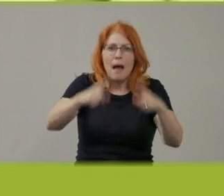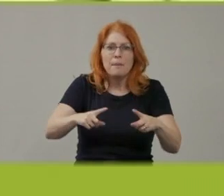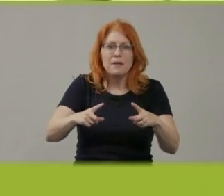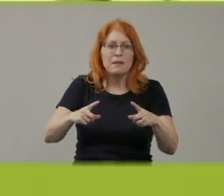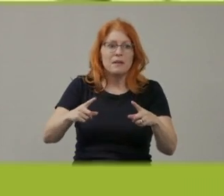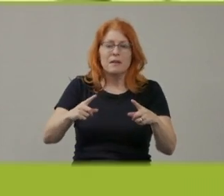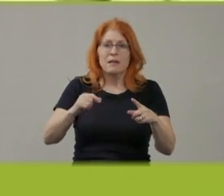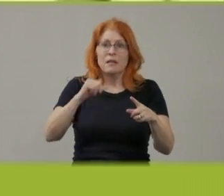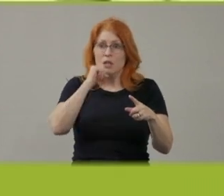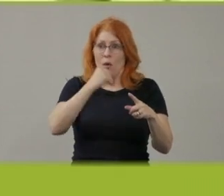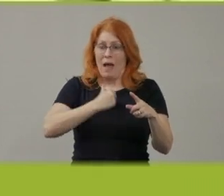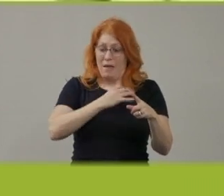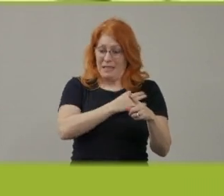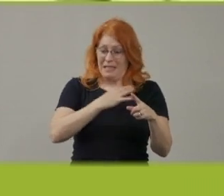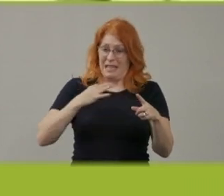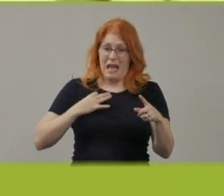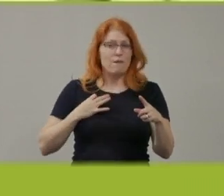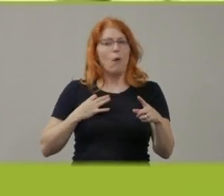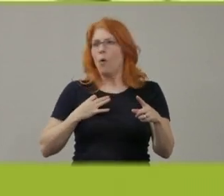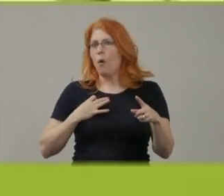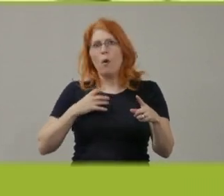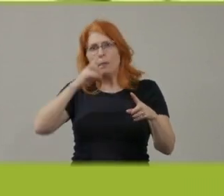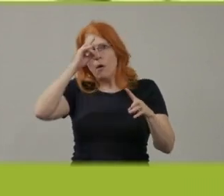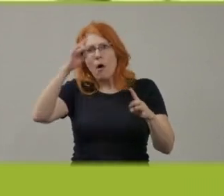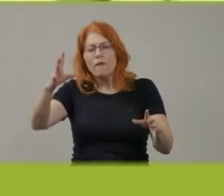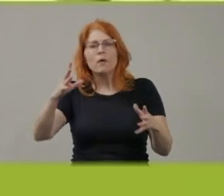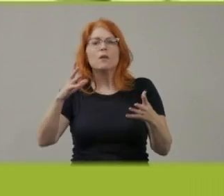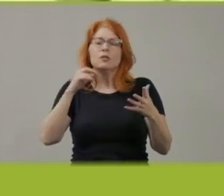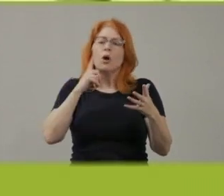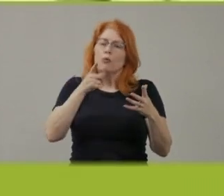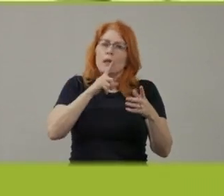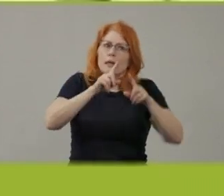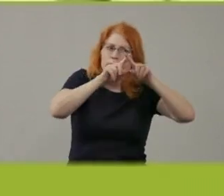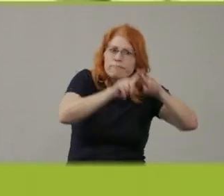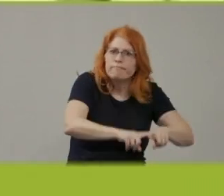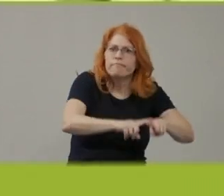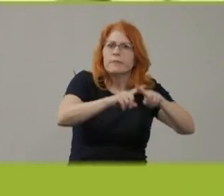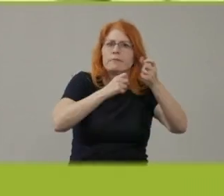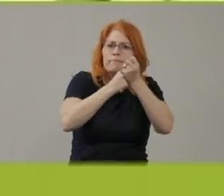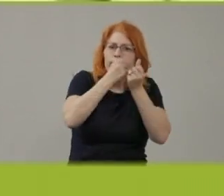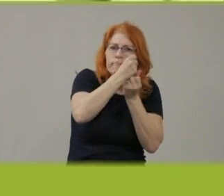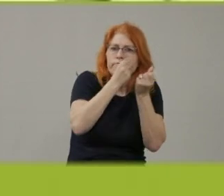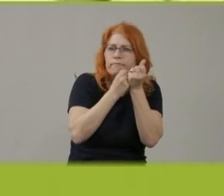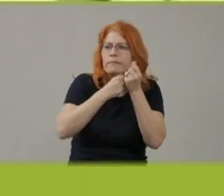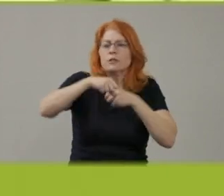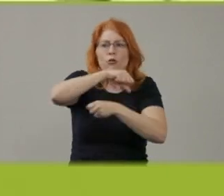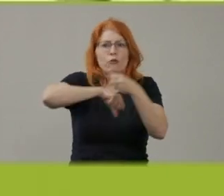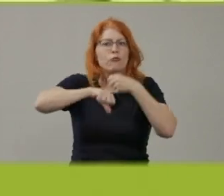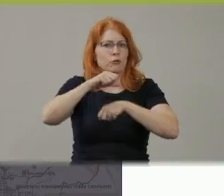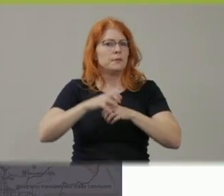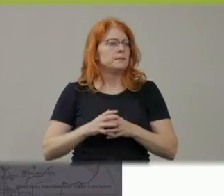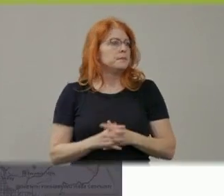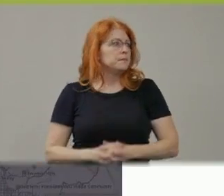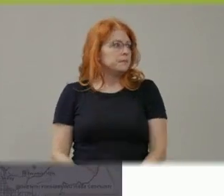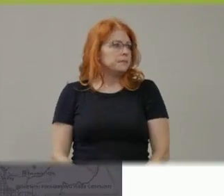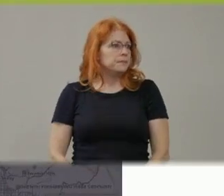that whole ICS structure. And so we lean heavily into others. So that's the point I wanted to make across for